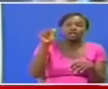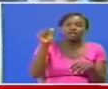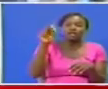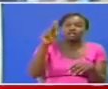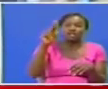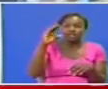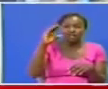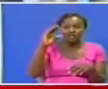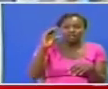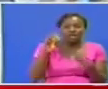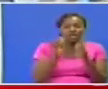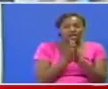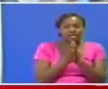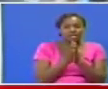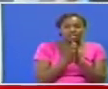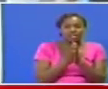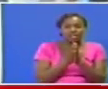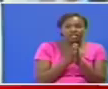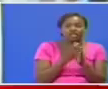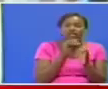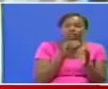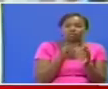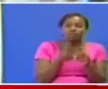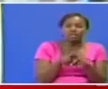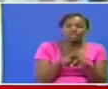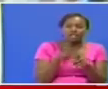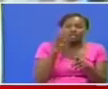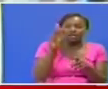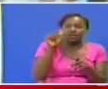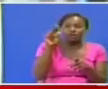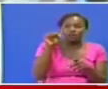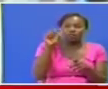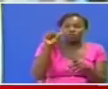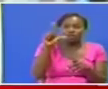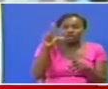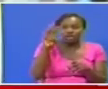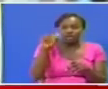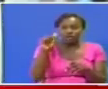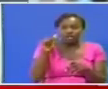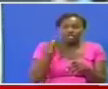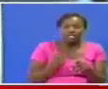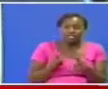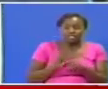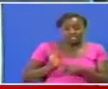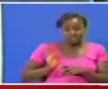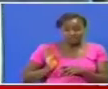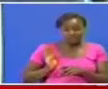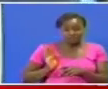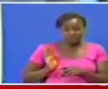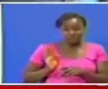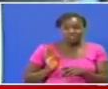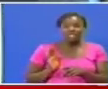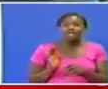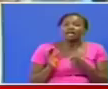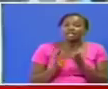Mwai Kibaki, our late brother, Wamalwa, and sister Charity Bill. And the